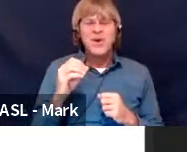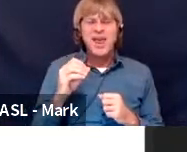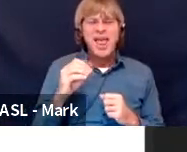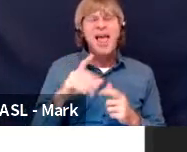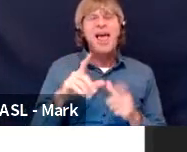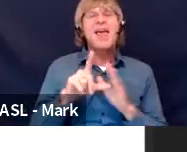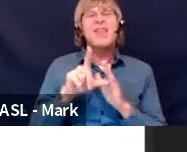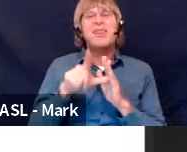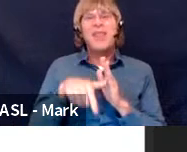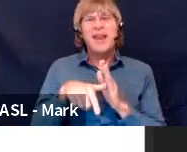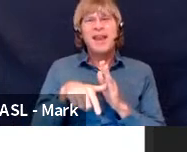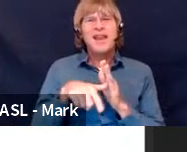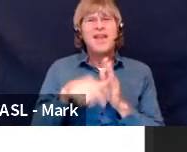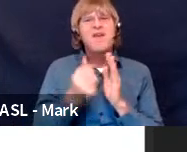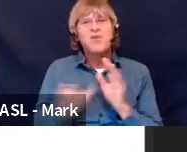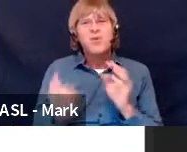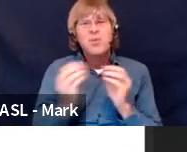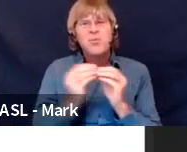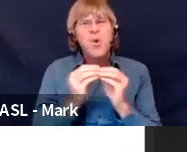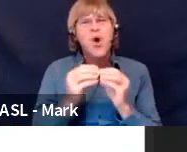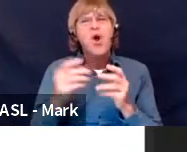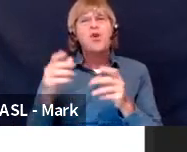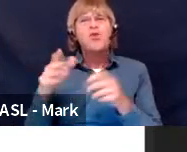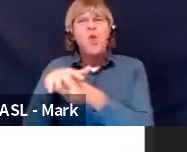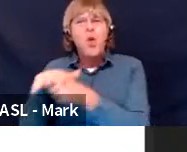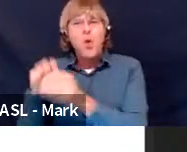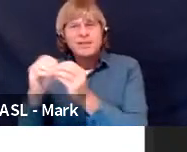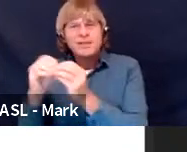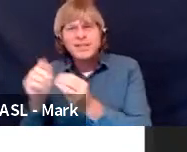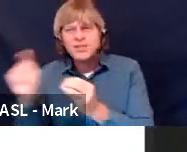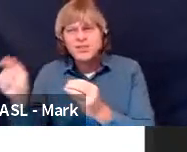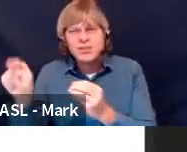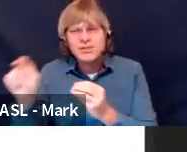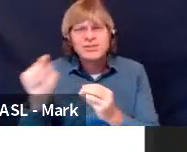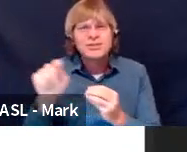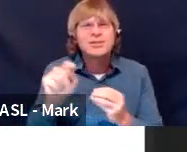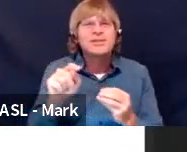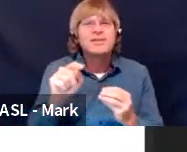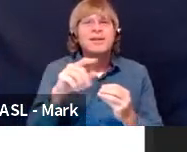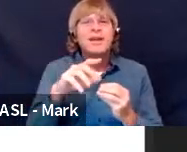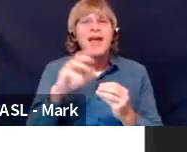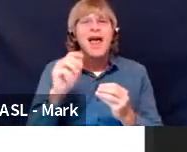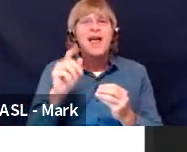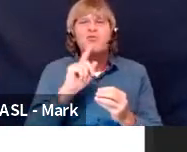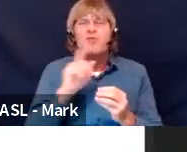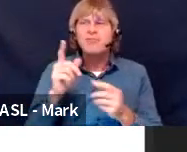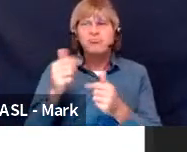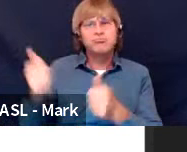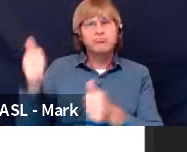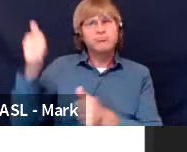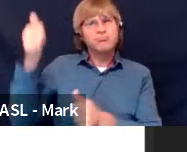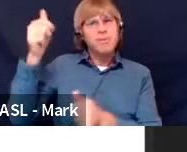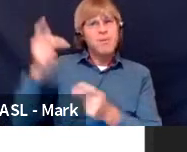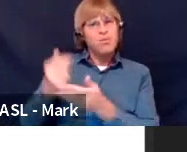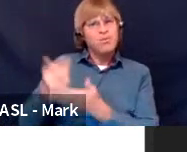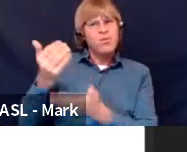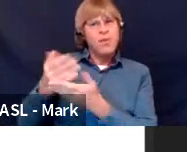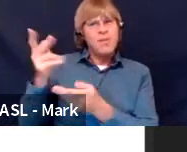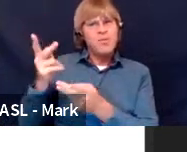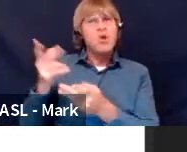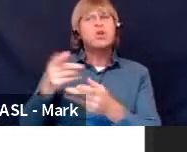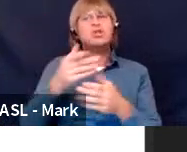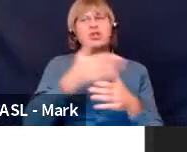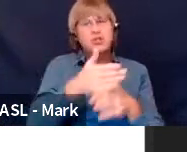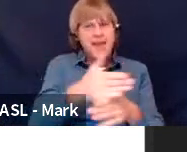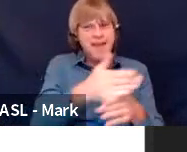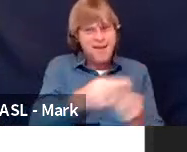And then a few more local organizations and really influential people in Memphis started sharing the